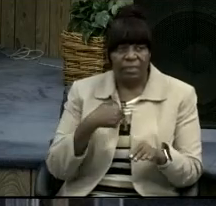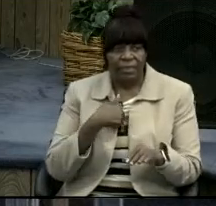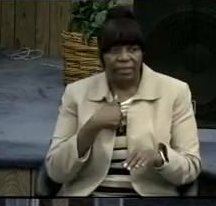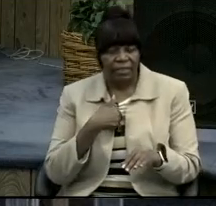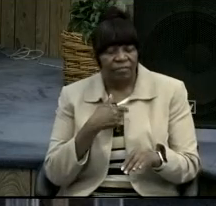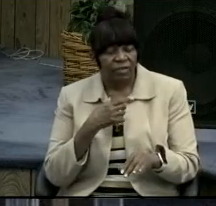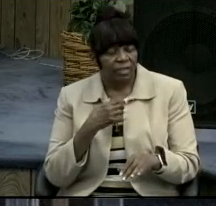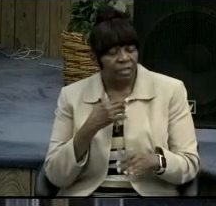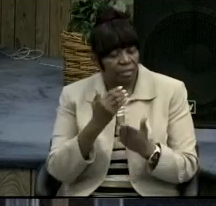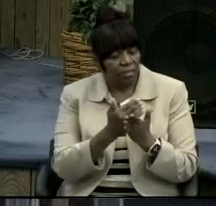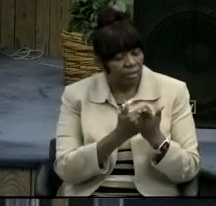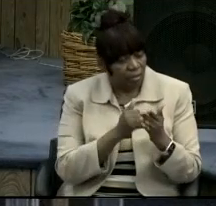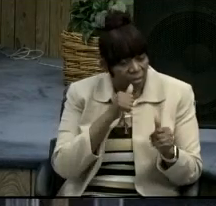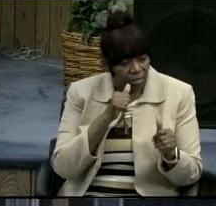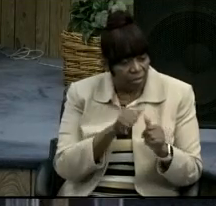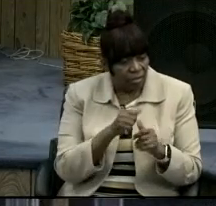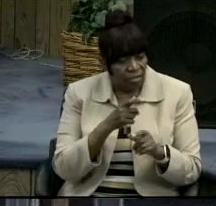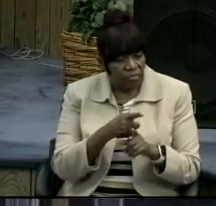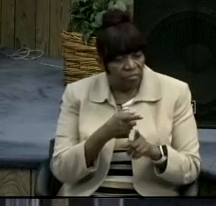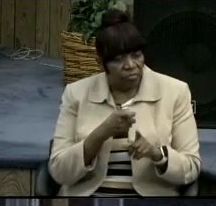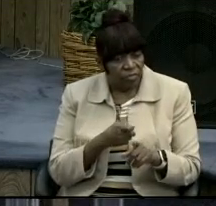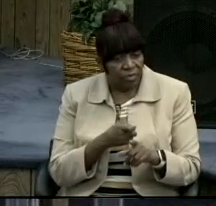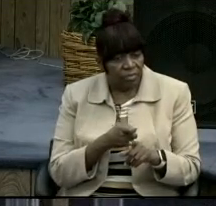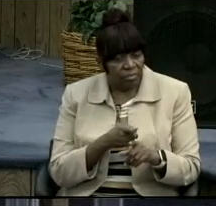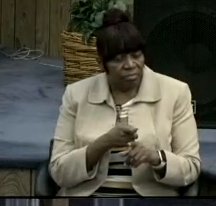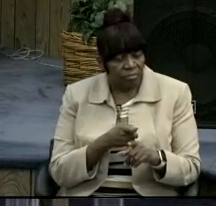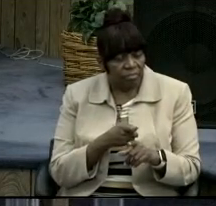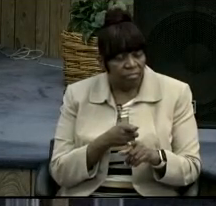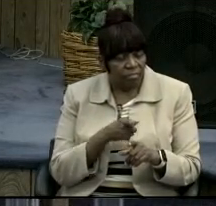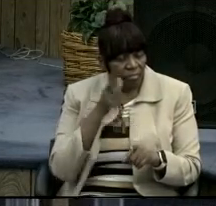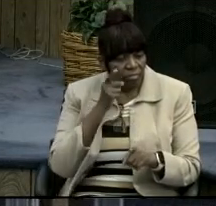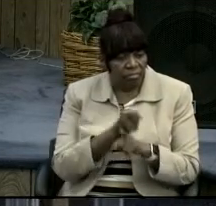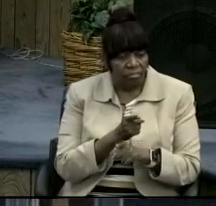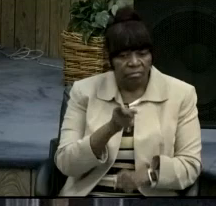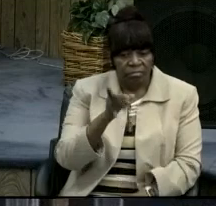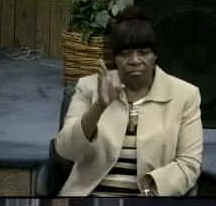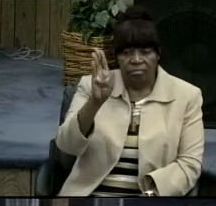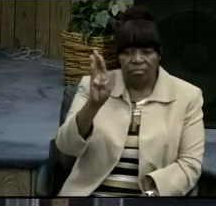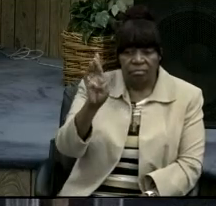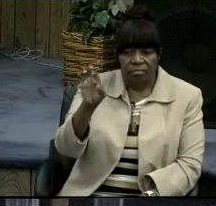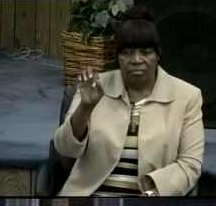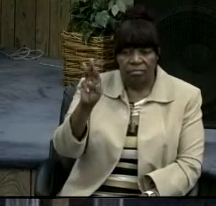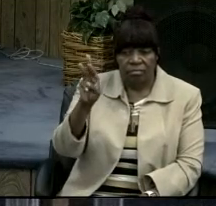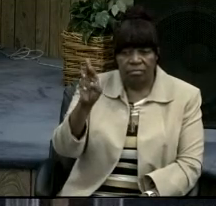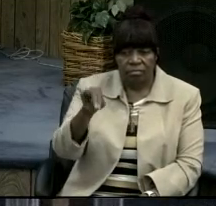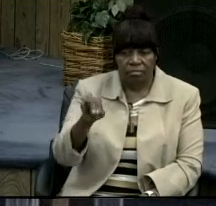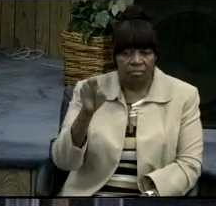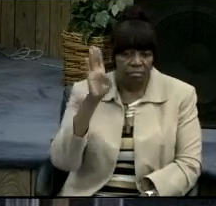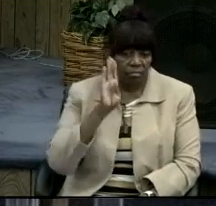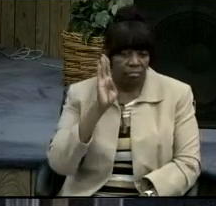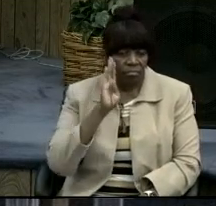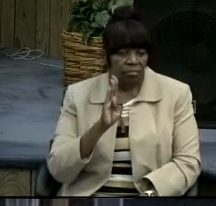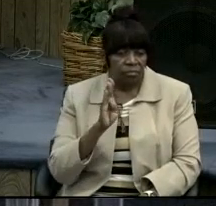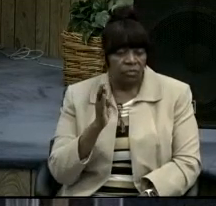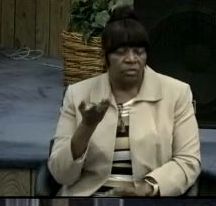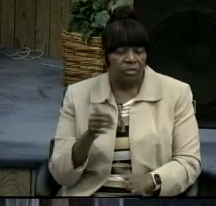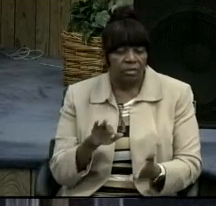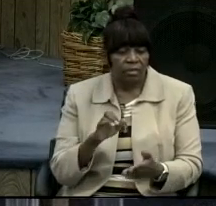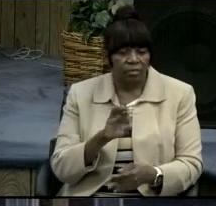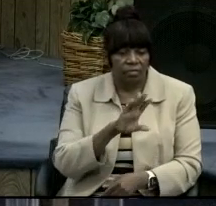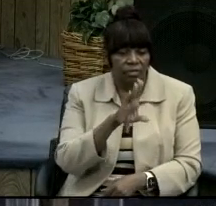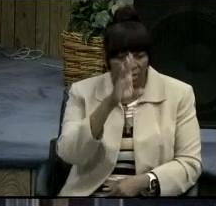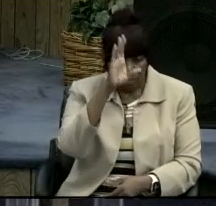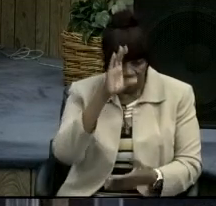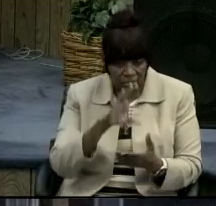Sister Rachel Brown in behalf of her late husband, Warner. She says,